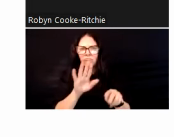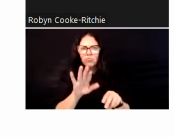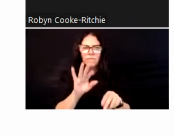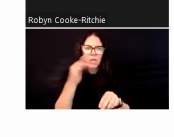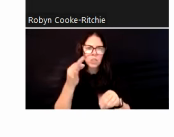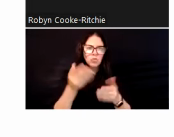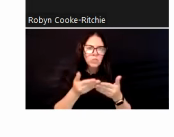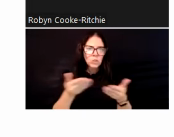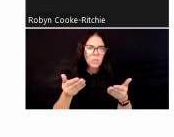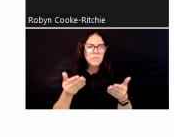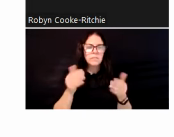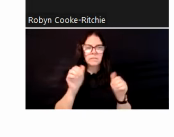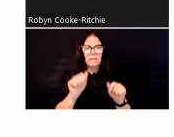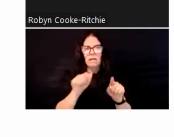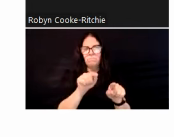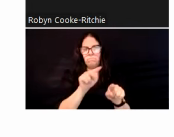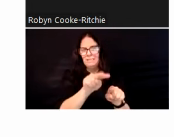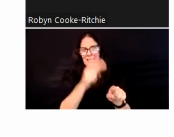do so there.